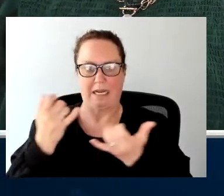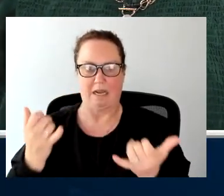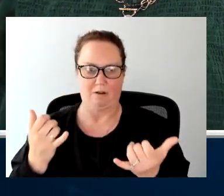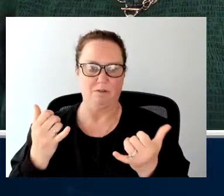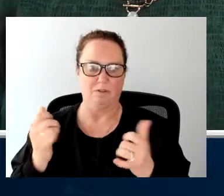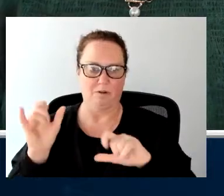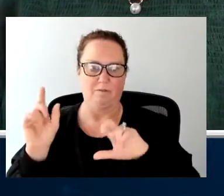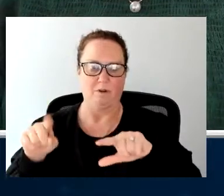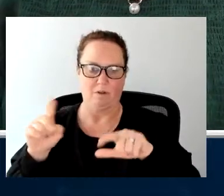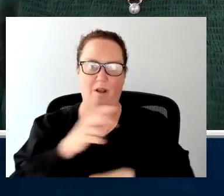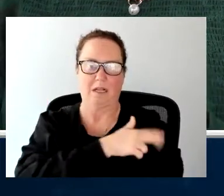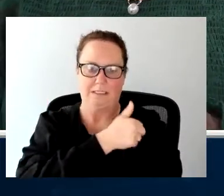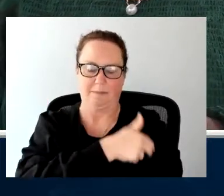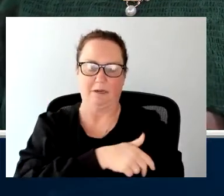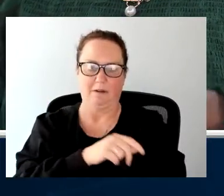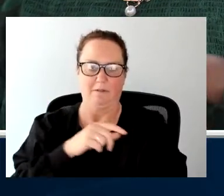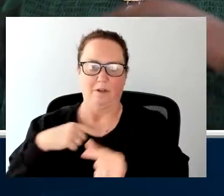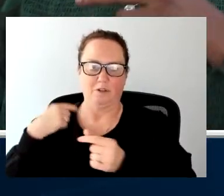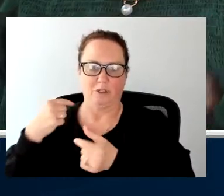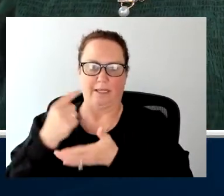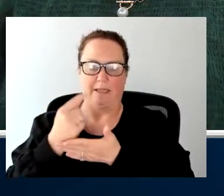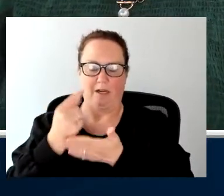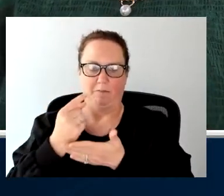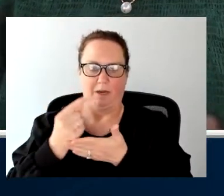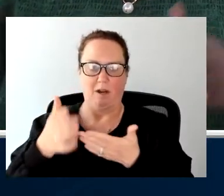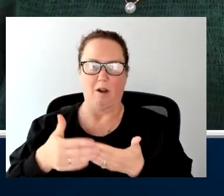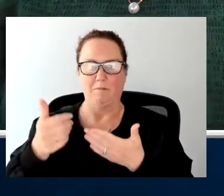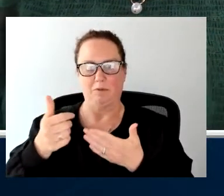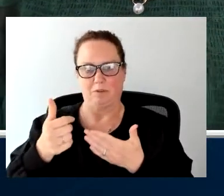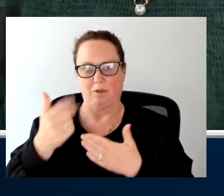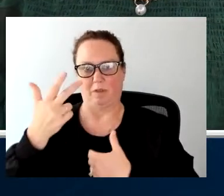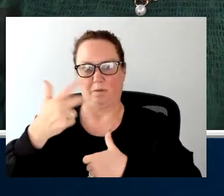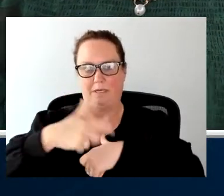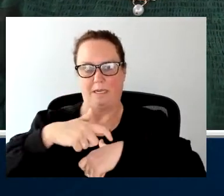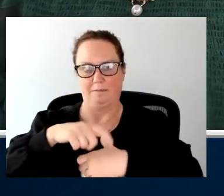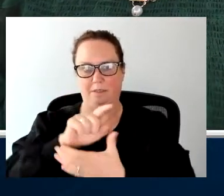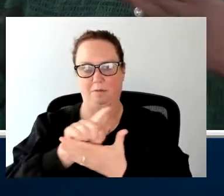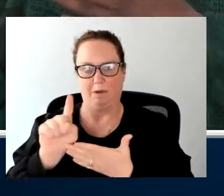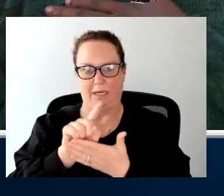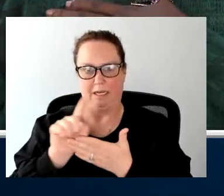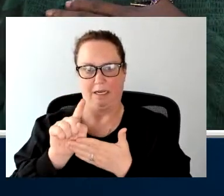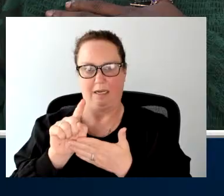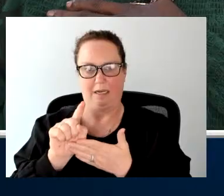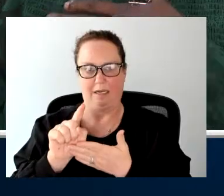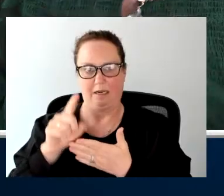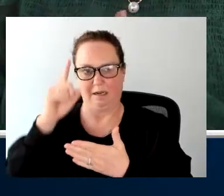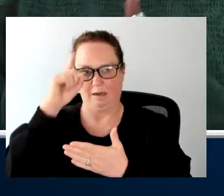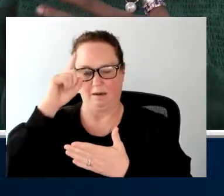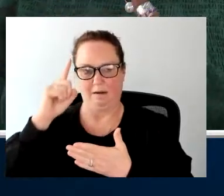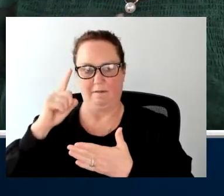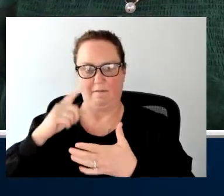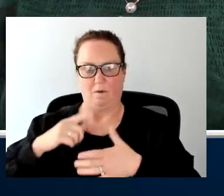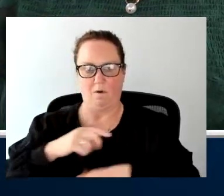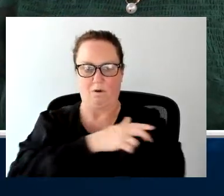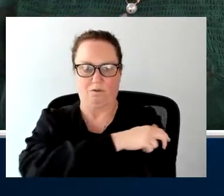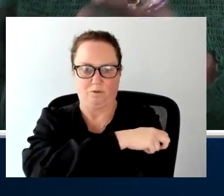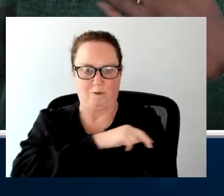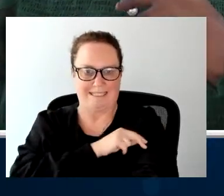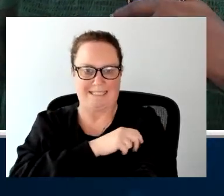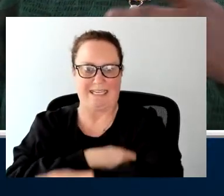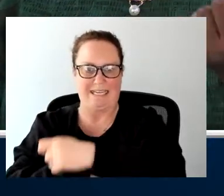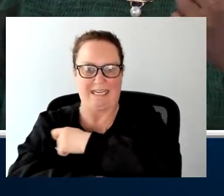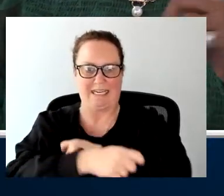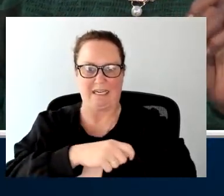in the hospital almost 3 times a week, either for dressings or